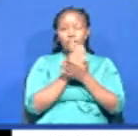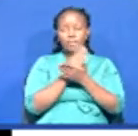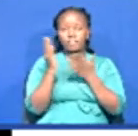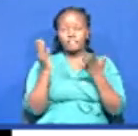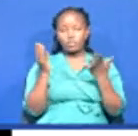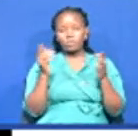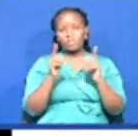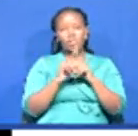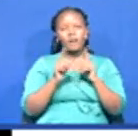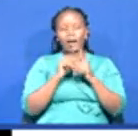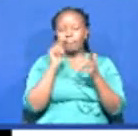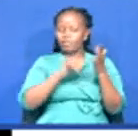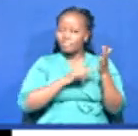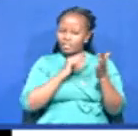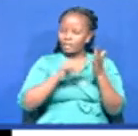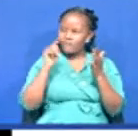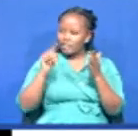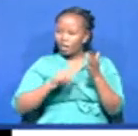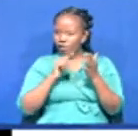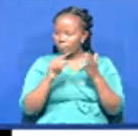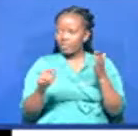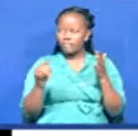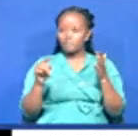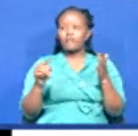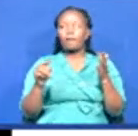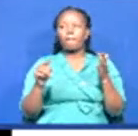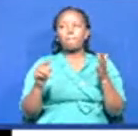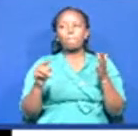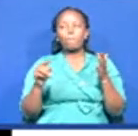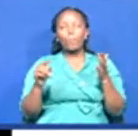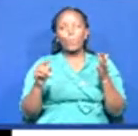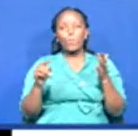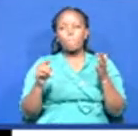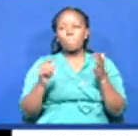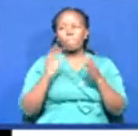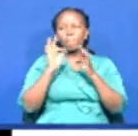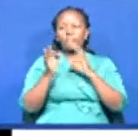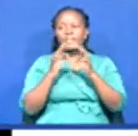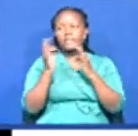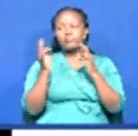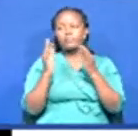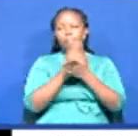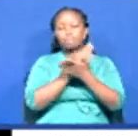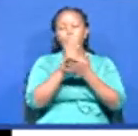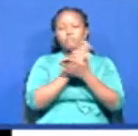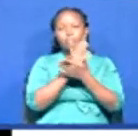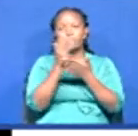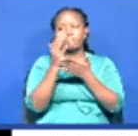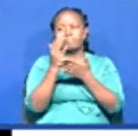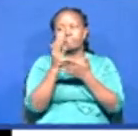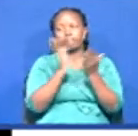an offence to, if I can go to that particular section,